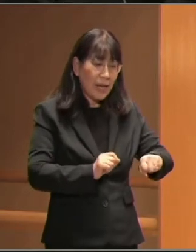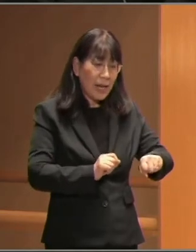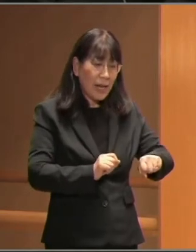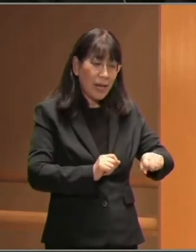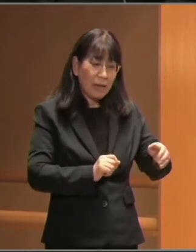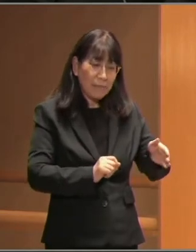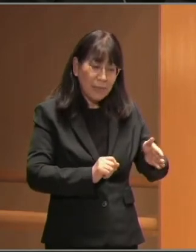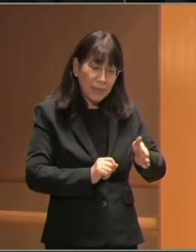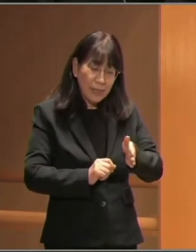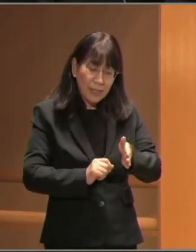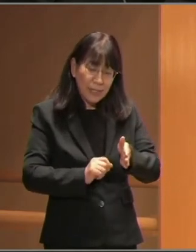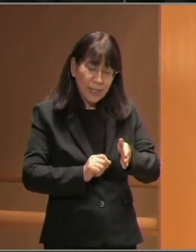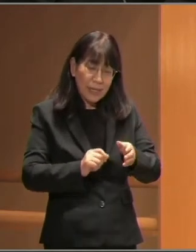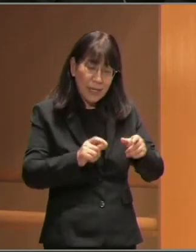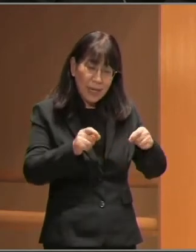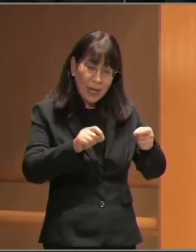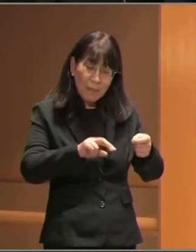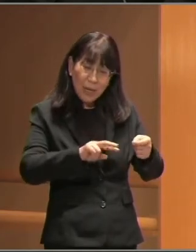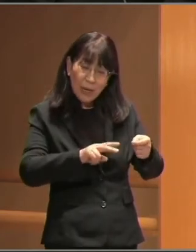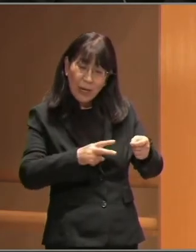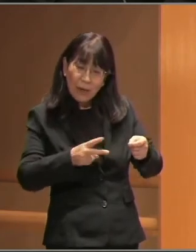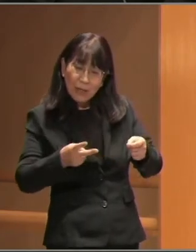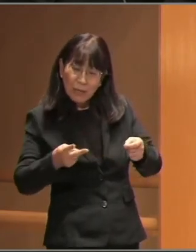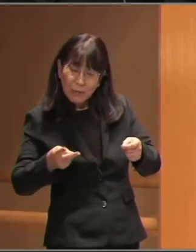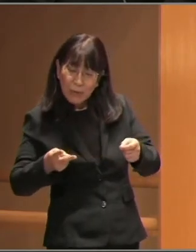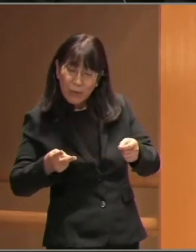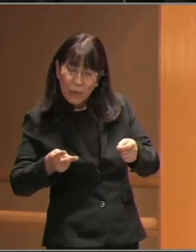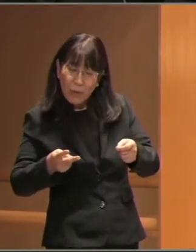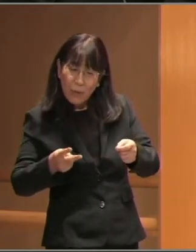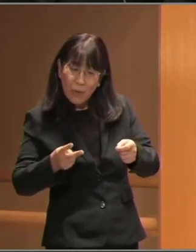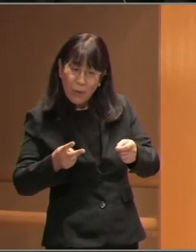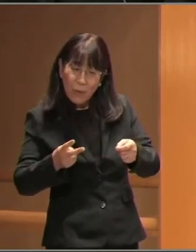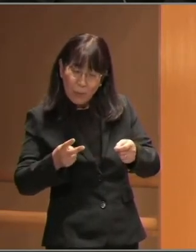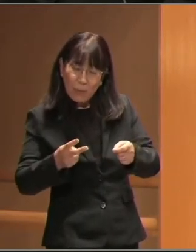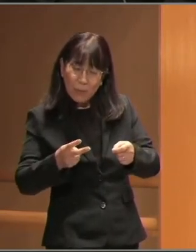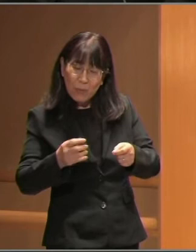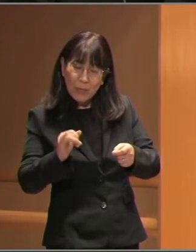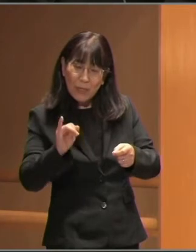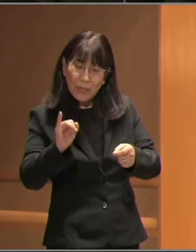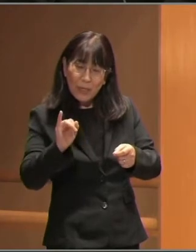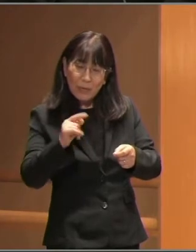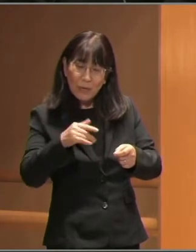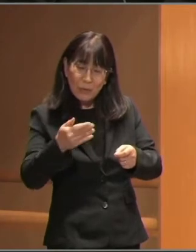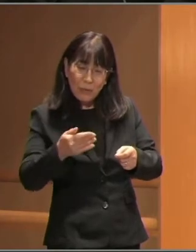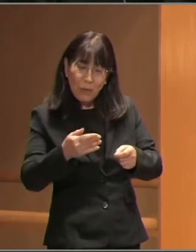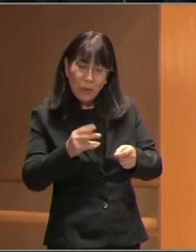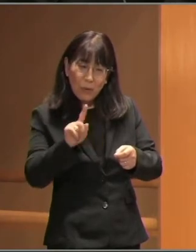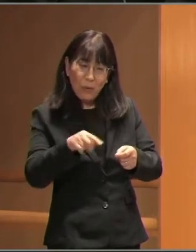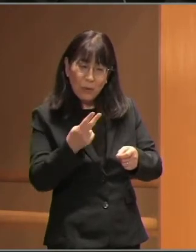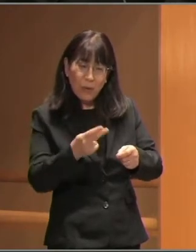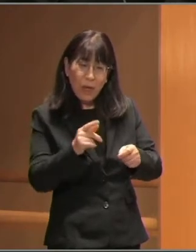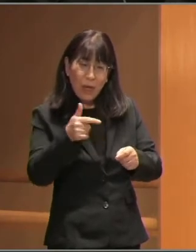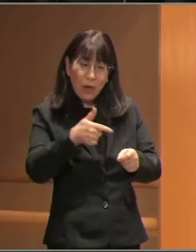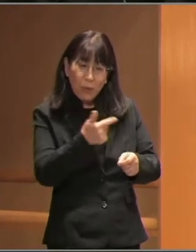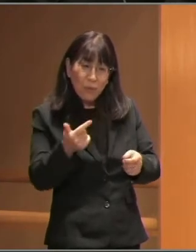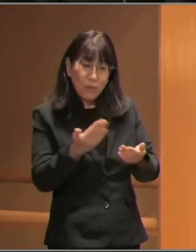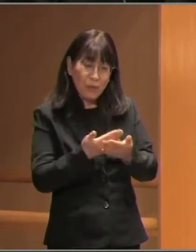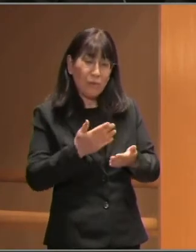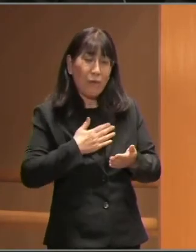Diplomorpha paper. The more the paper changes from left to right, the ink becomes